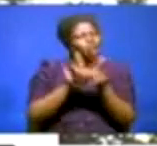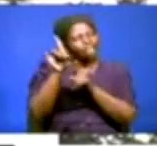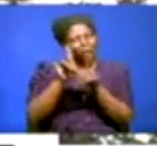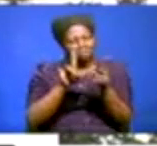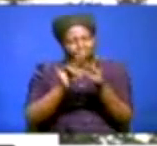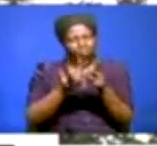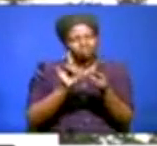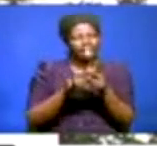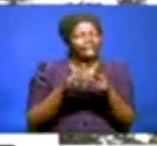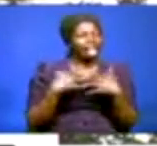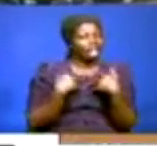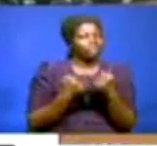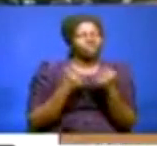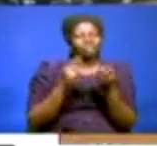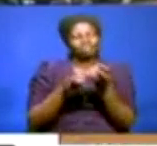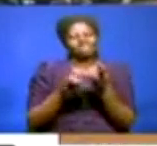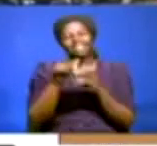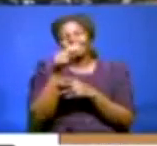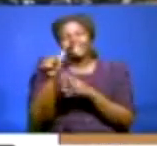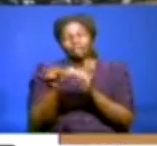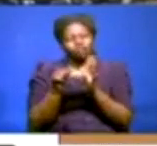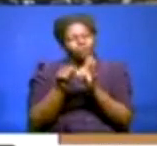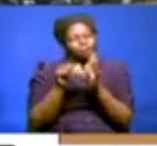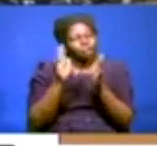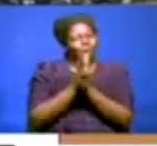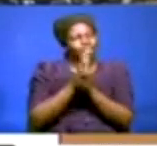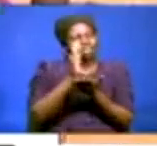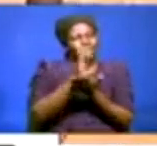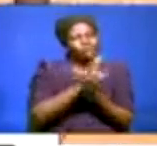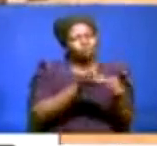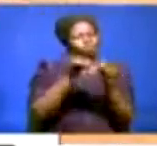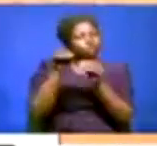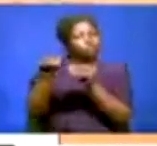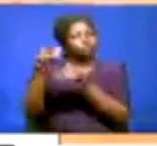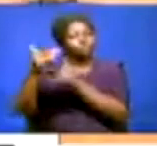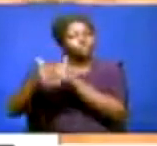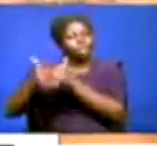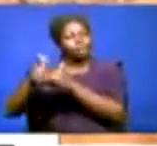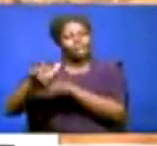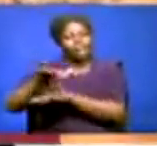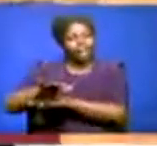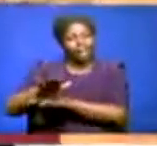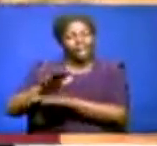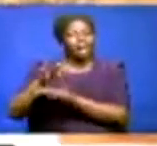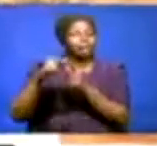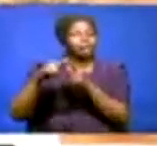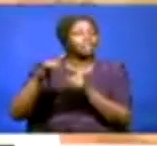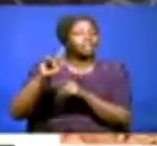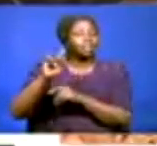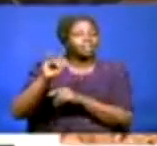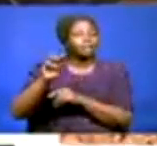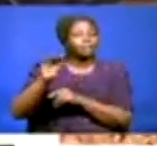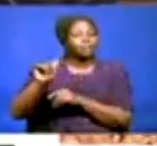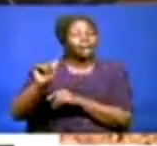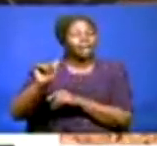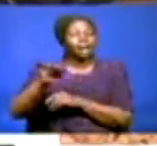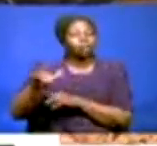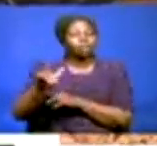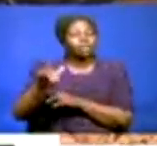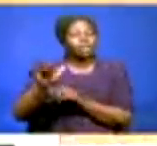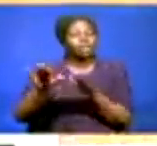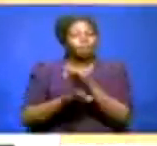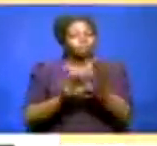others relocating to other neighborhoods. It took the intervention of Kiambaa Deputy County Commissioner Peter Maina to calm